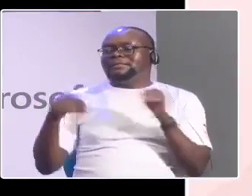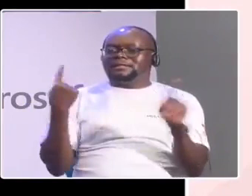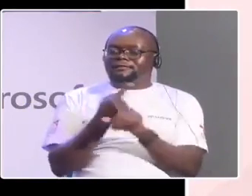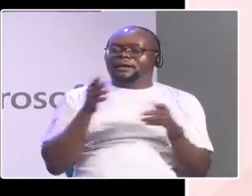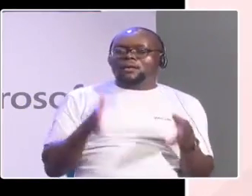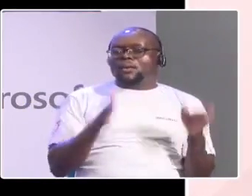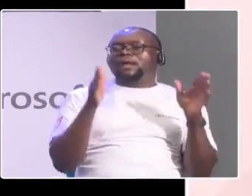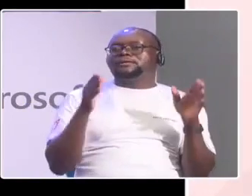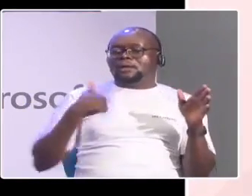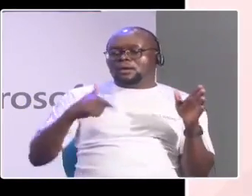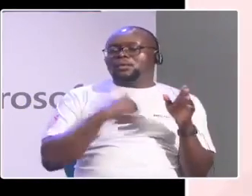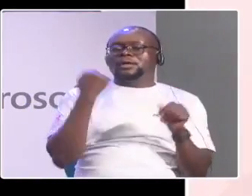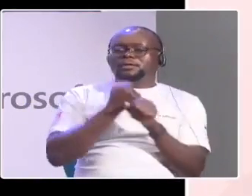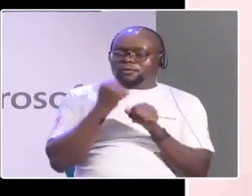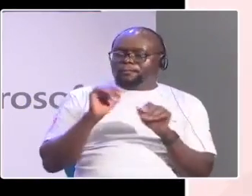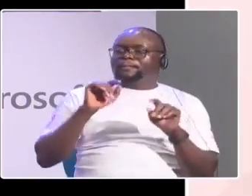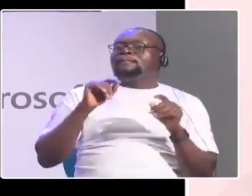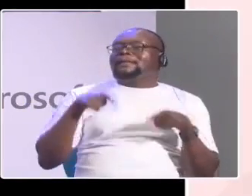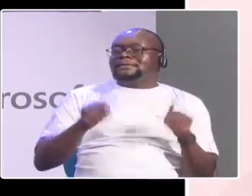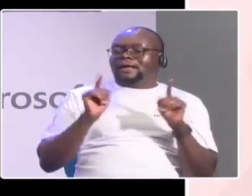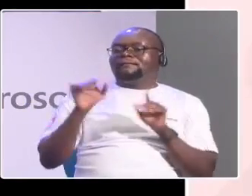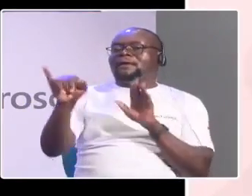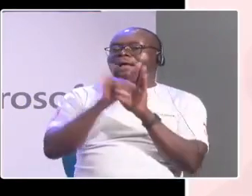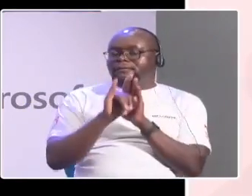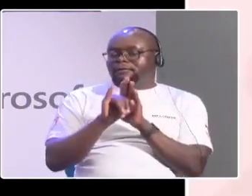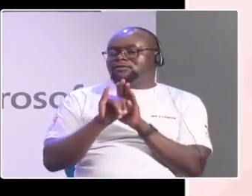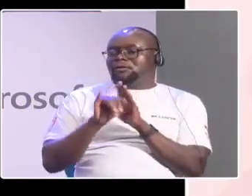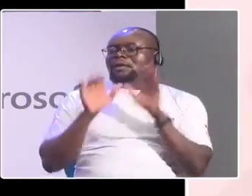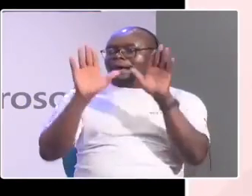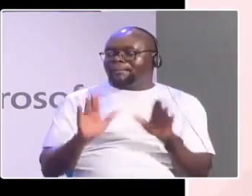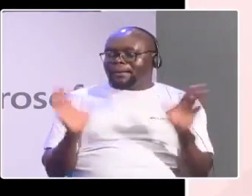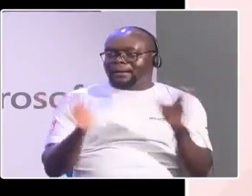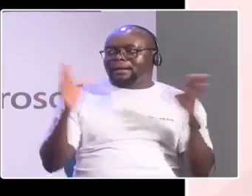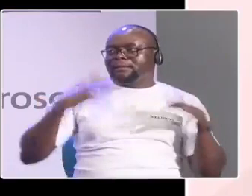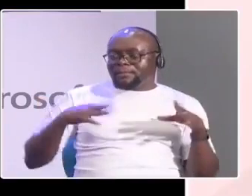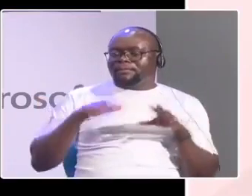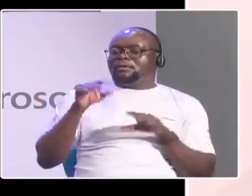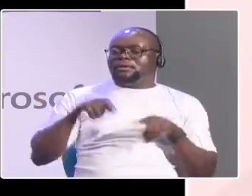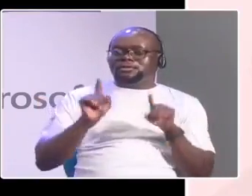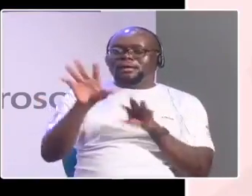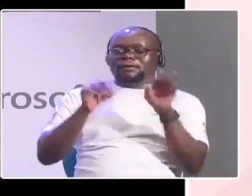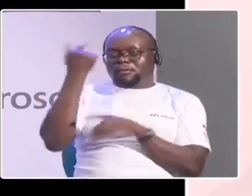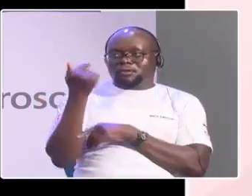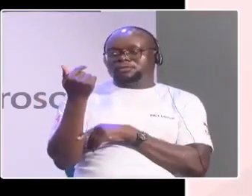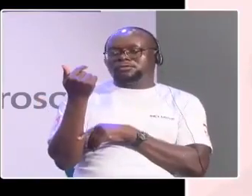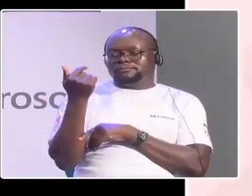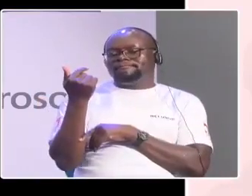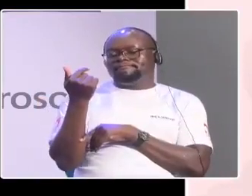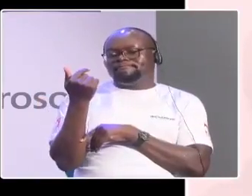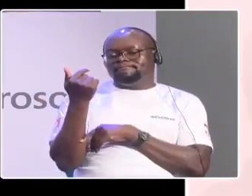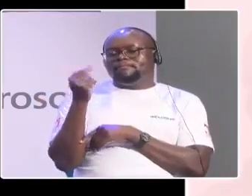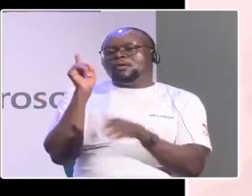different ways. We do a self-identification campaign and encourage people to self-identify because, of course, there's no way